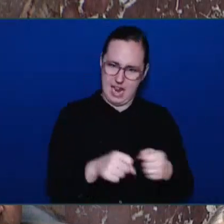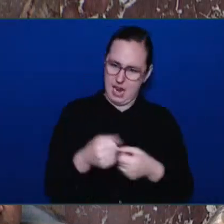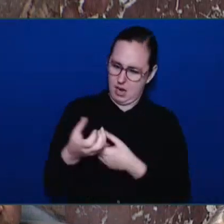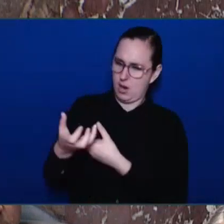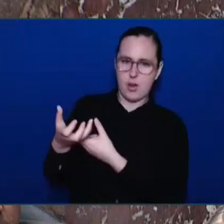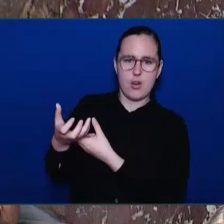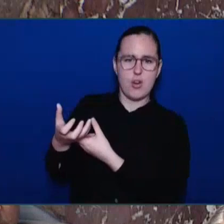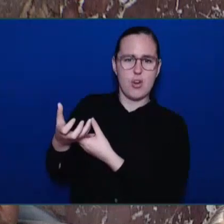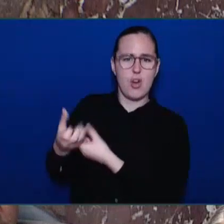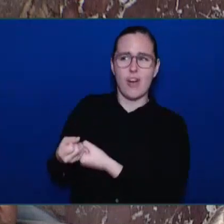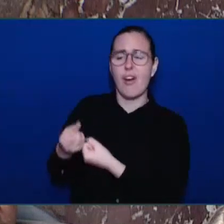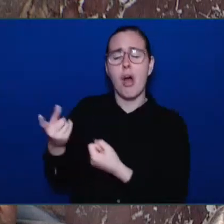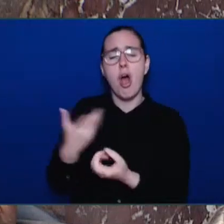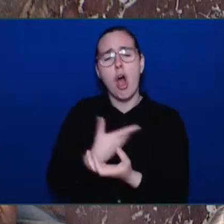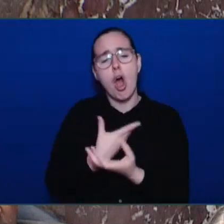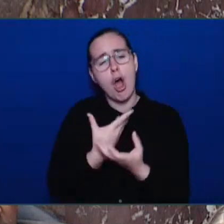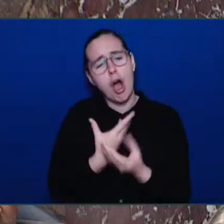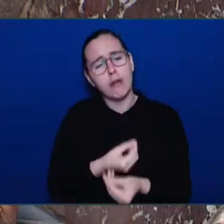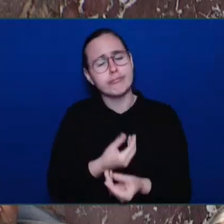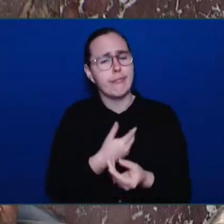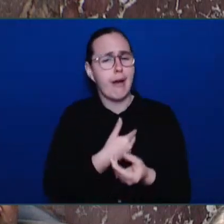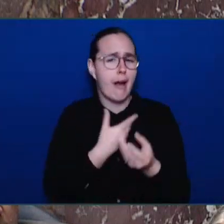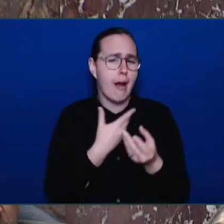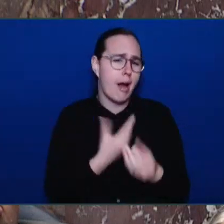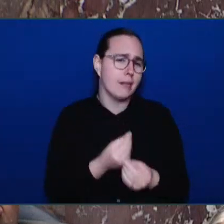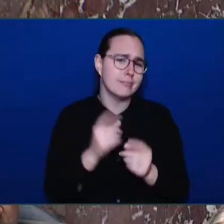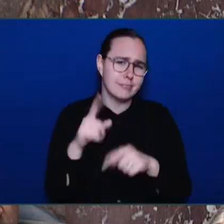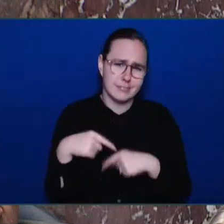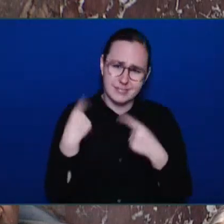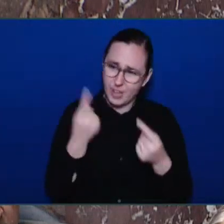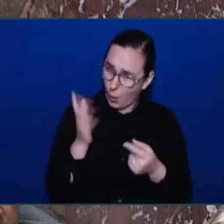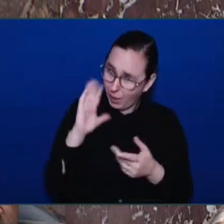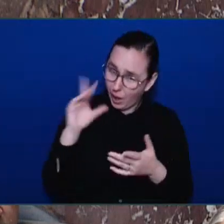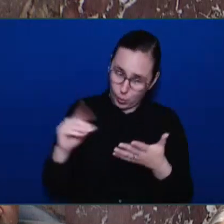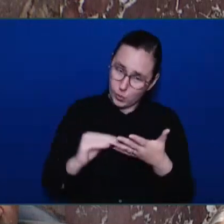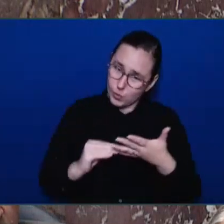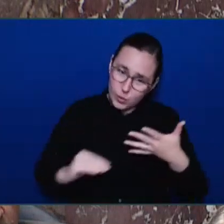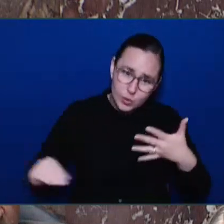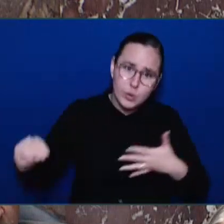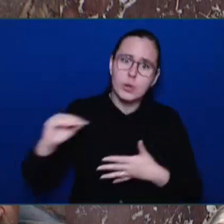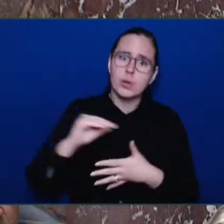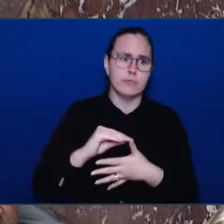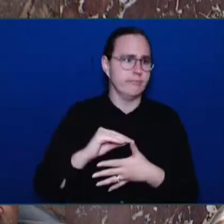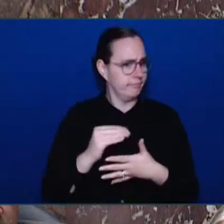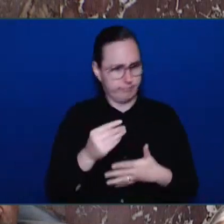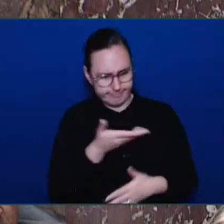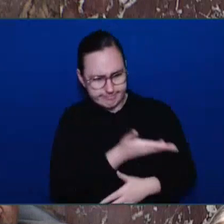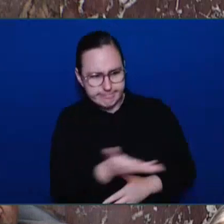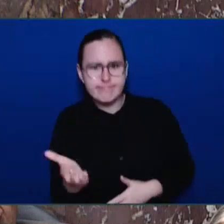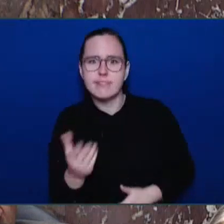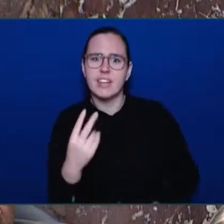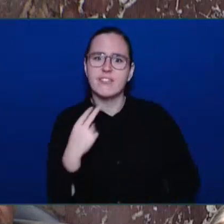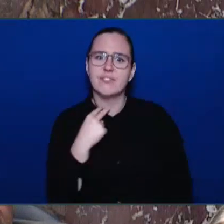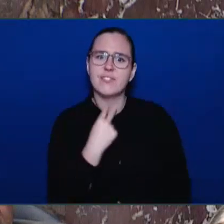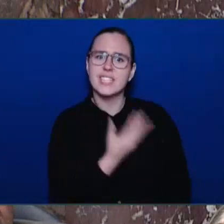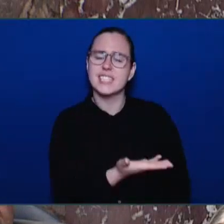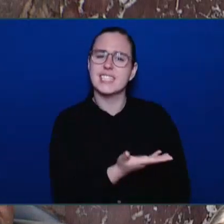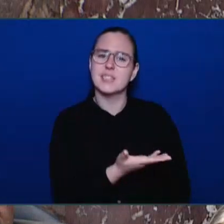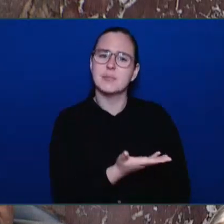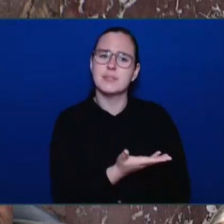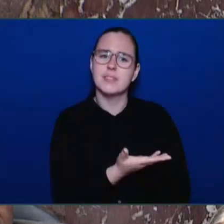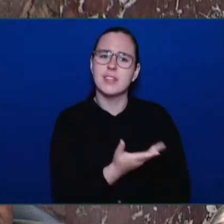put the rights of innocent victims ahead of a violent criminal's right to reoffend, when his entire